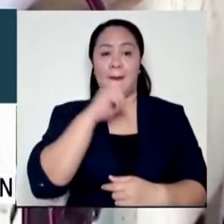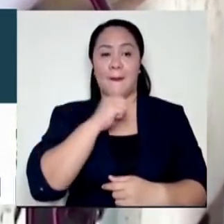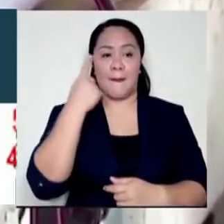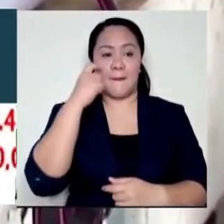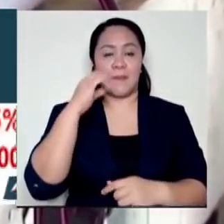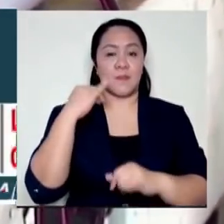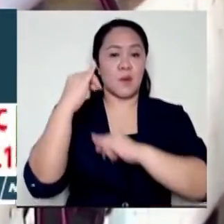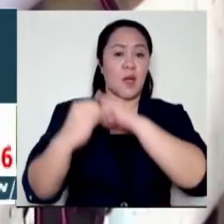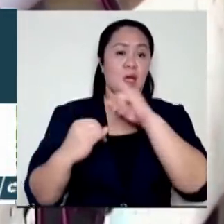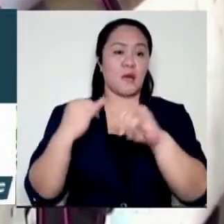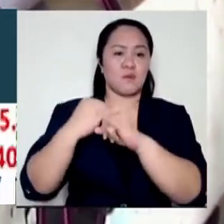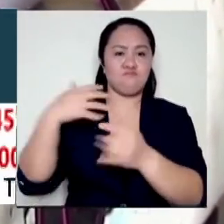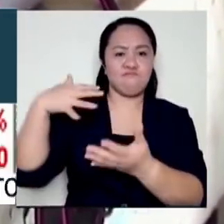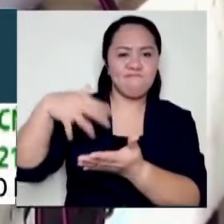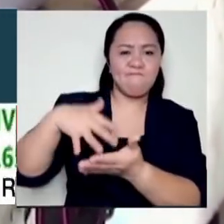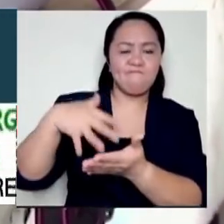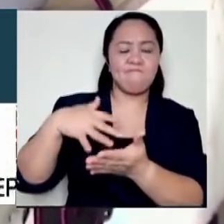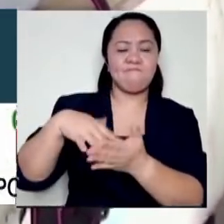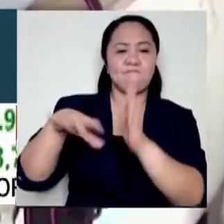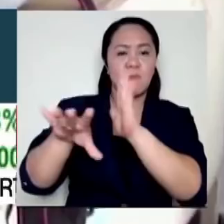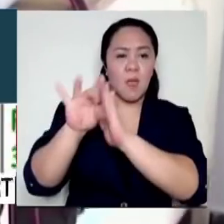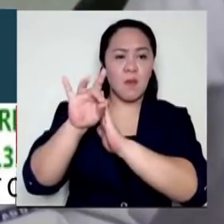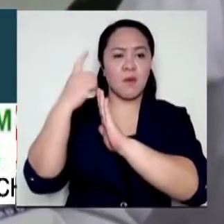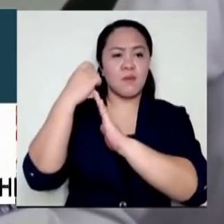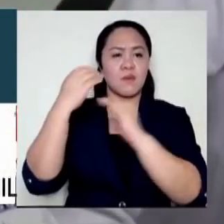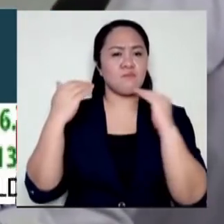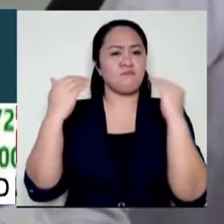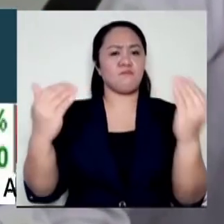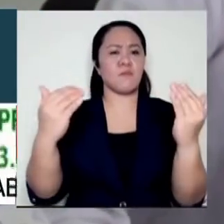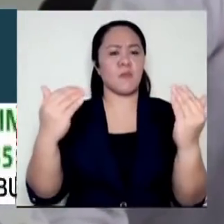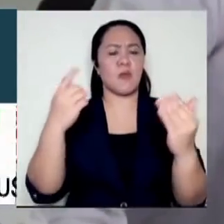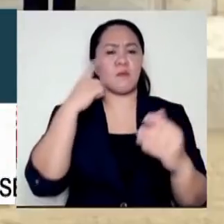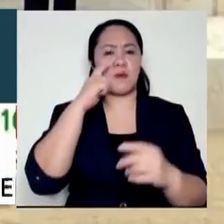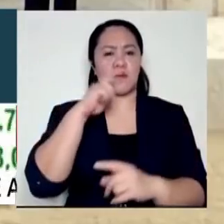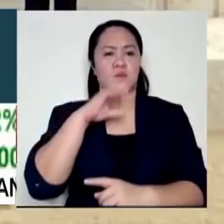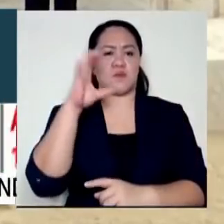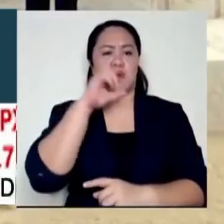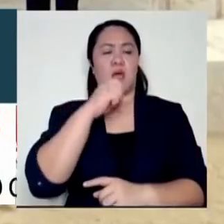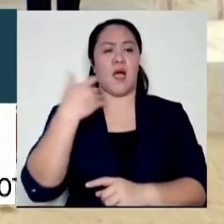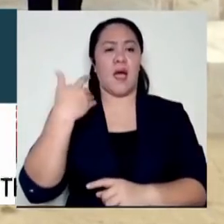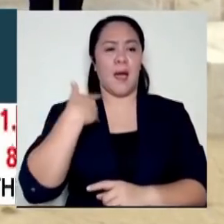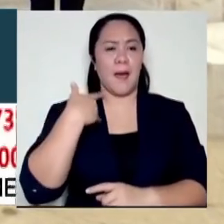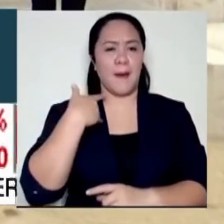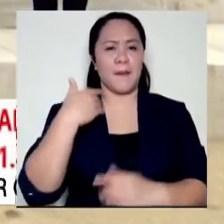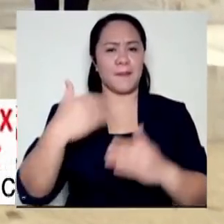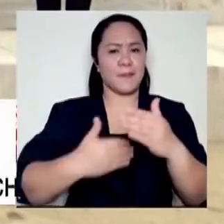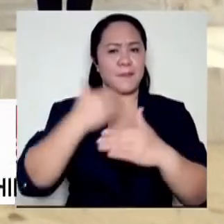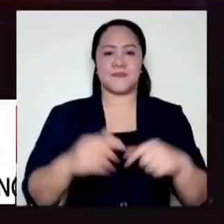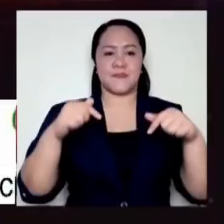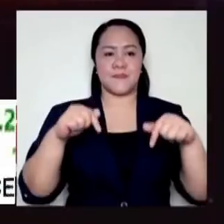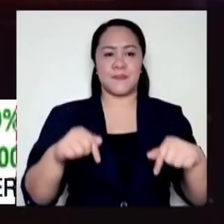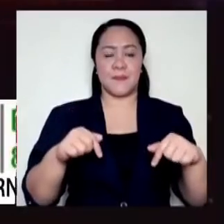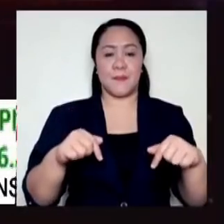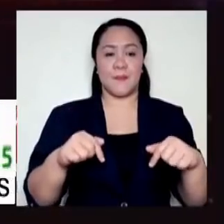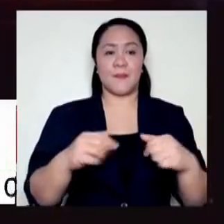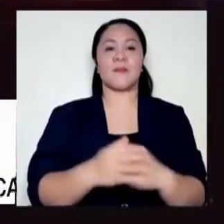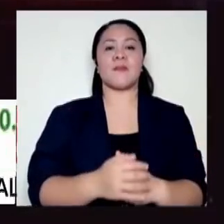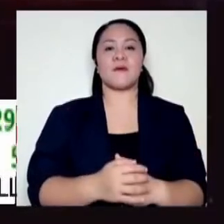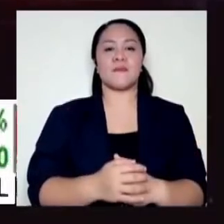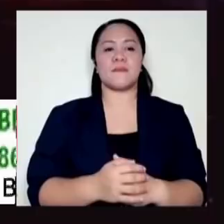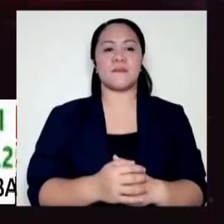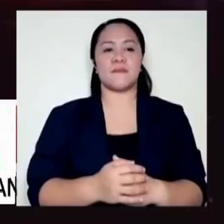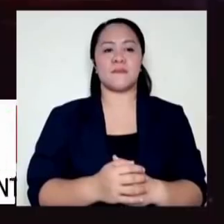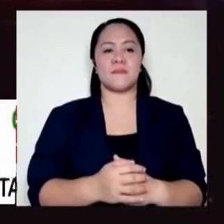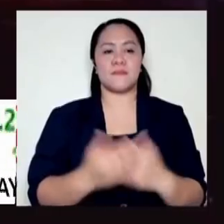Studies, however, called the move a very significant step. Still on the